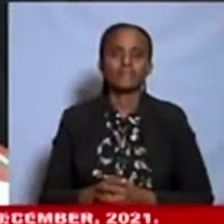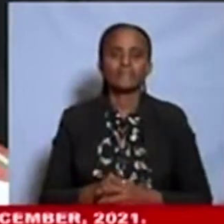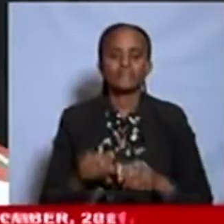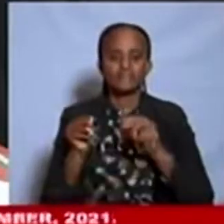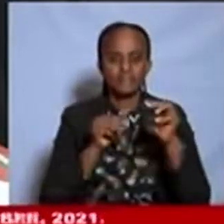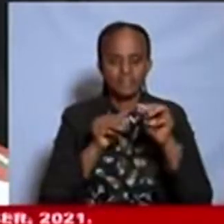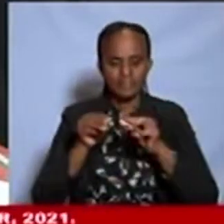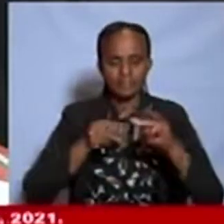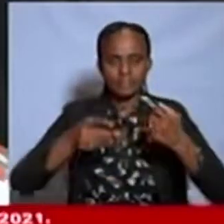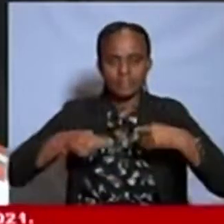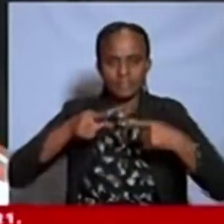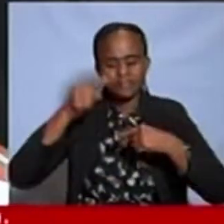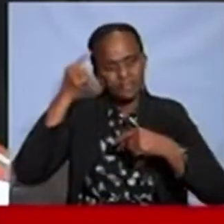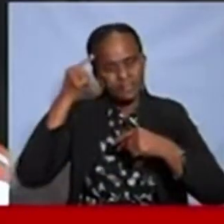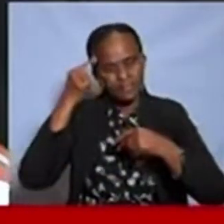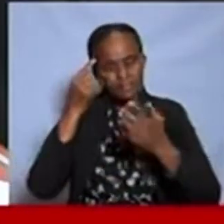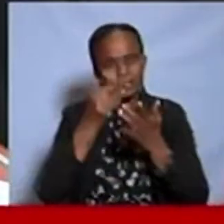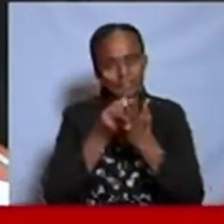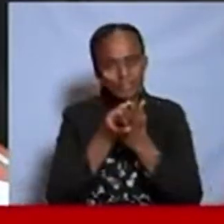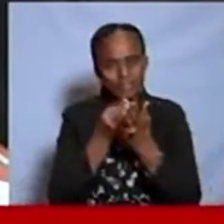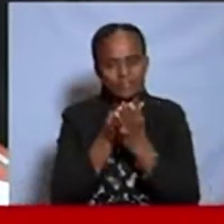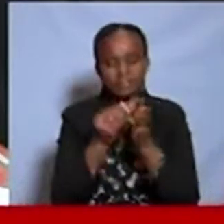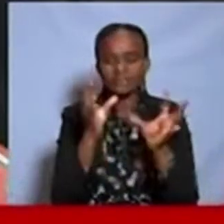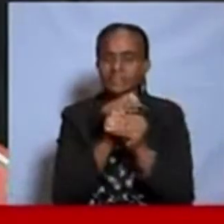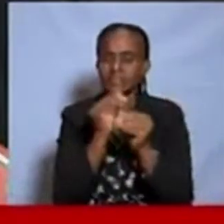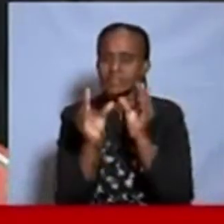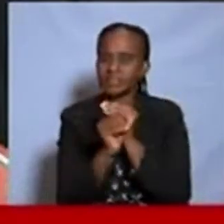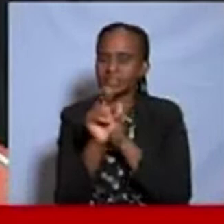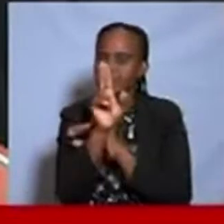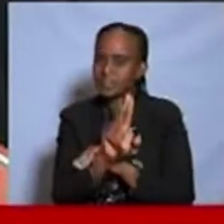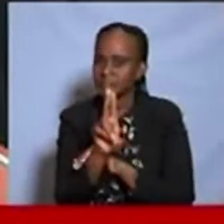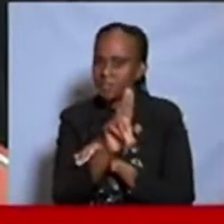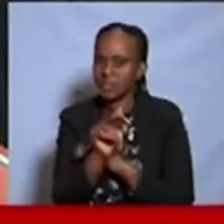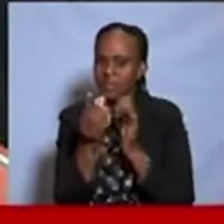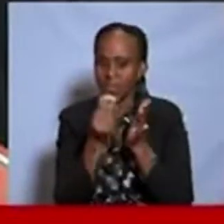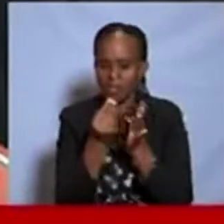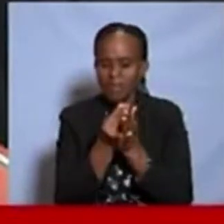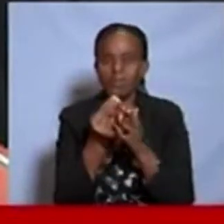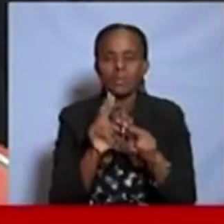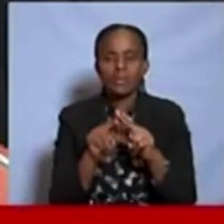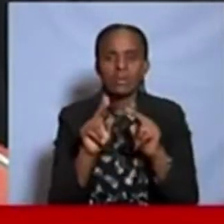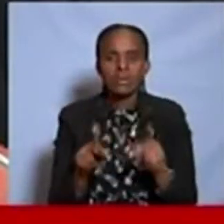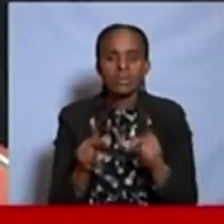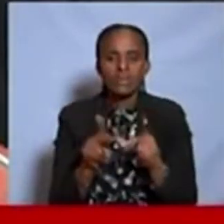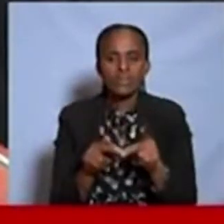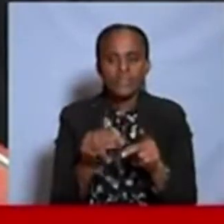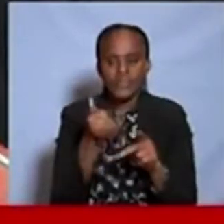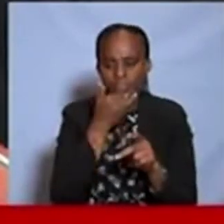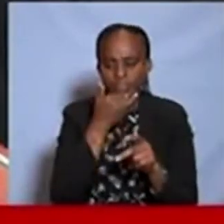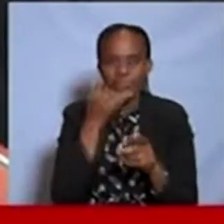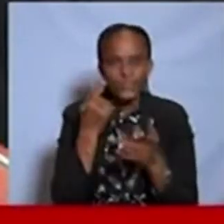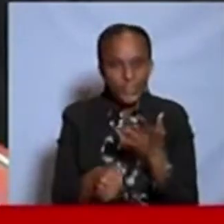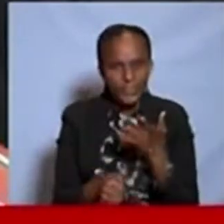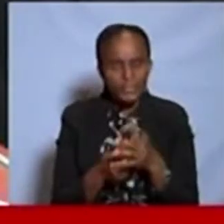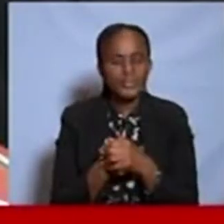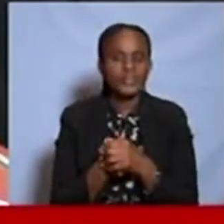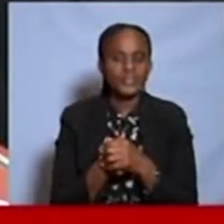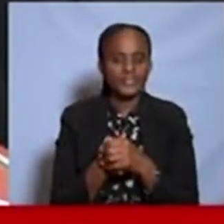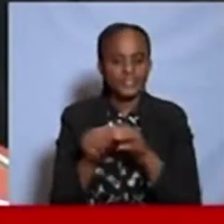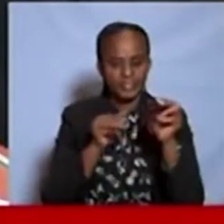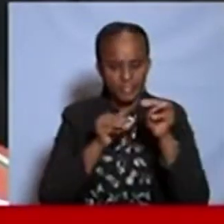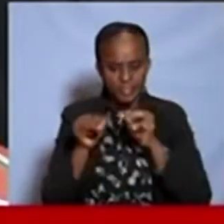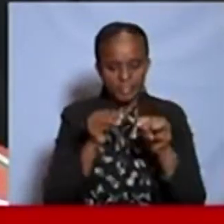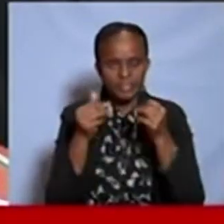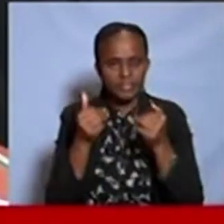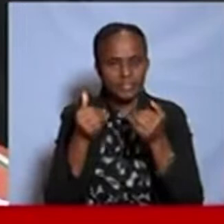Management of Local Government Equalization Fund, that's misapplication of funds, Chair. Cause of query. Management